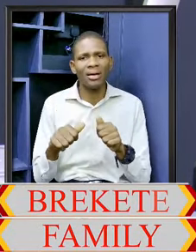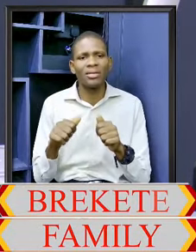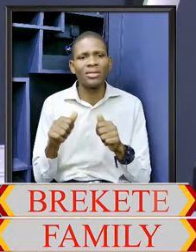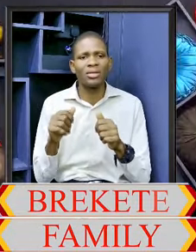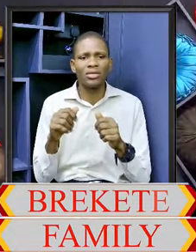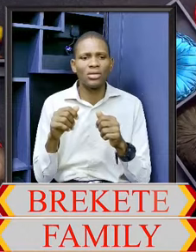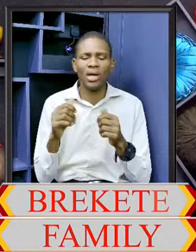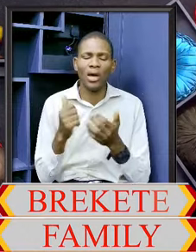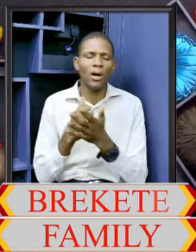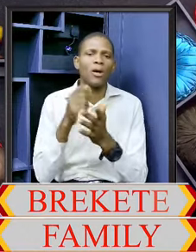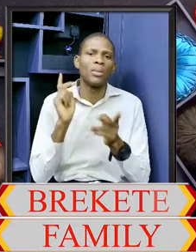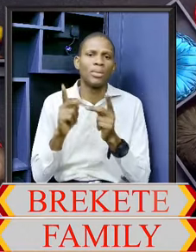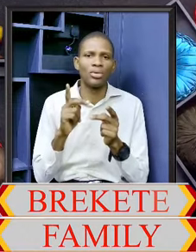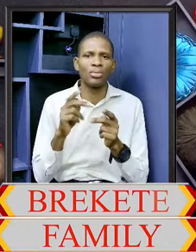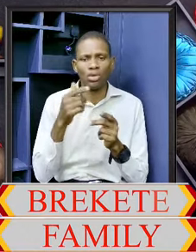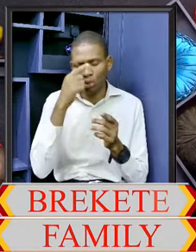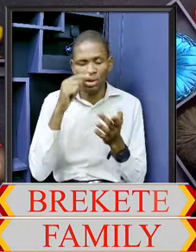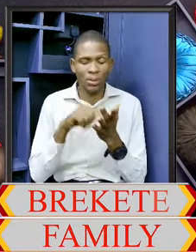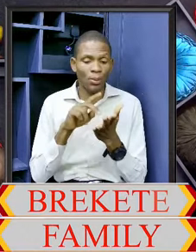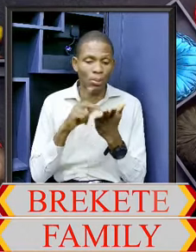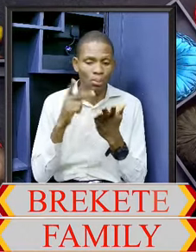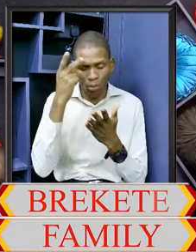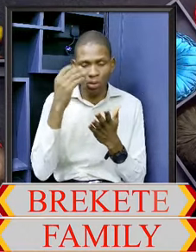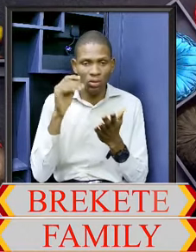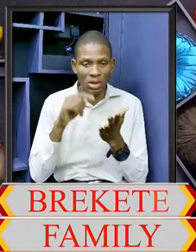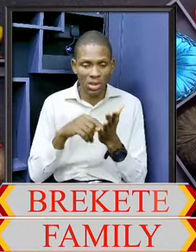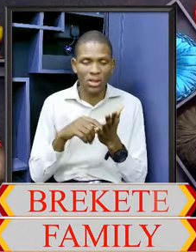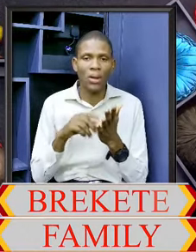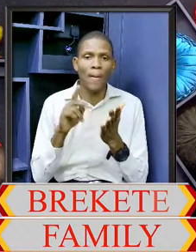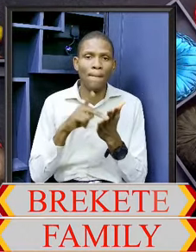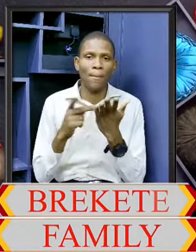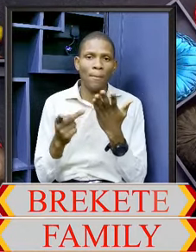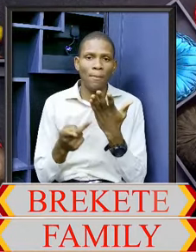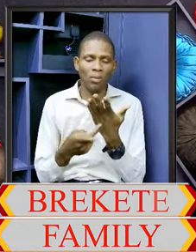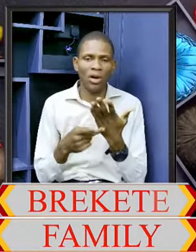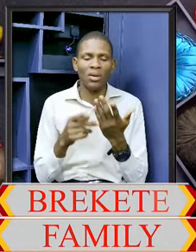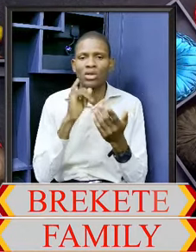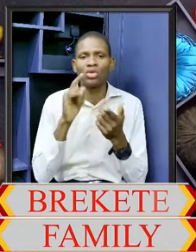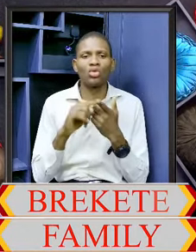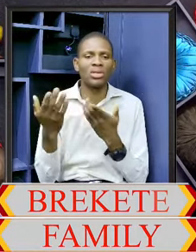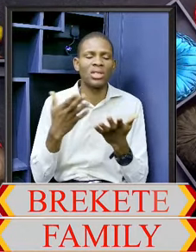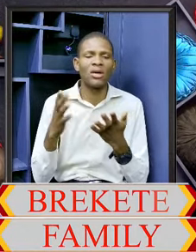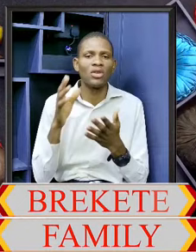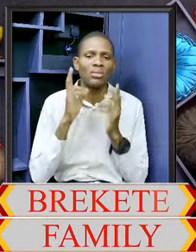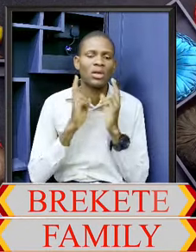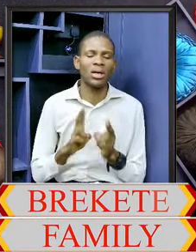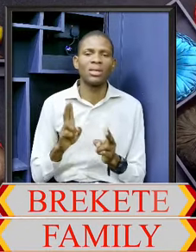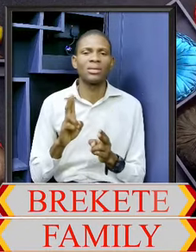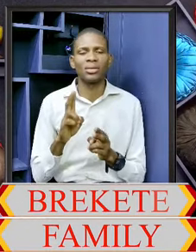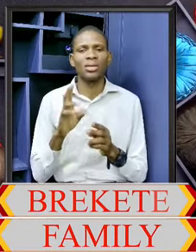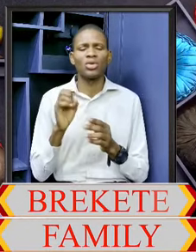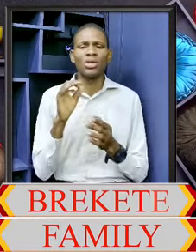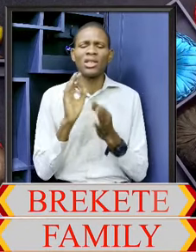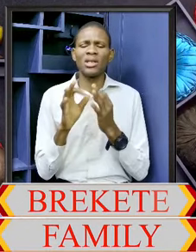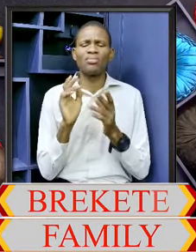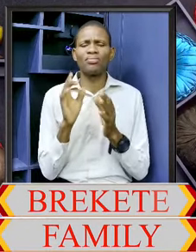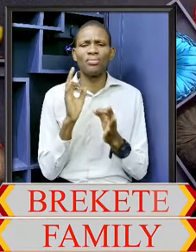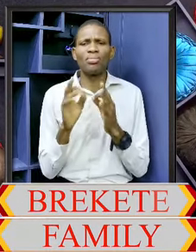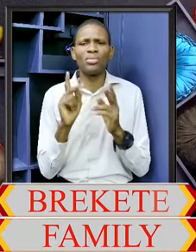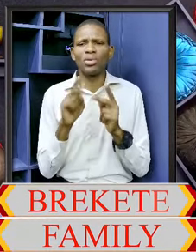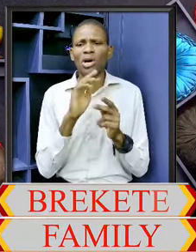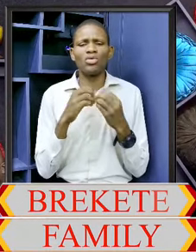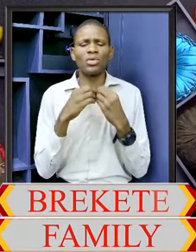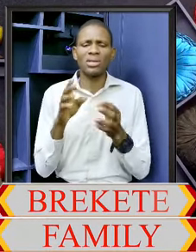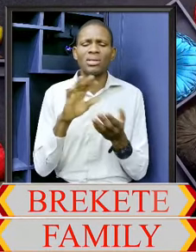humanity. And if you deserve humanity and people come, they lose their lives out of negligence and quackery for medical treatment, that'd be a